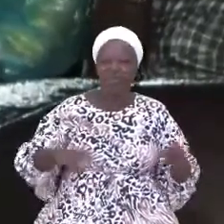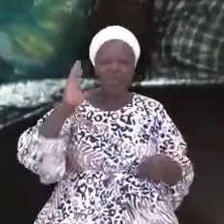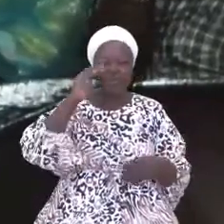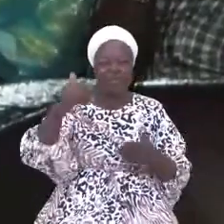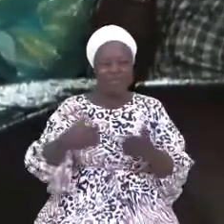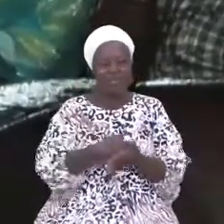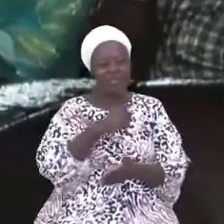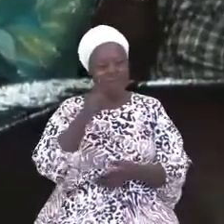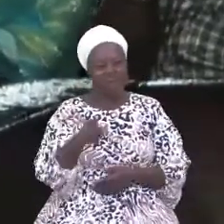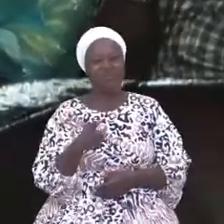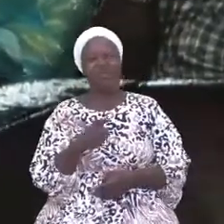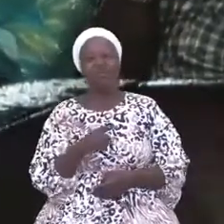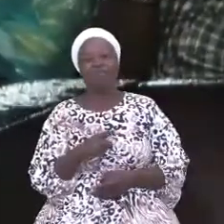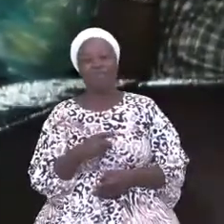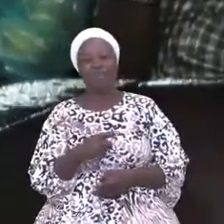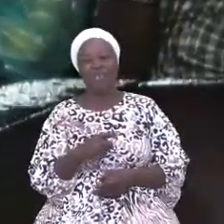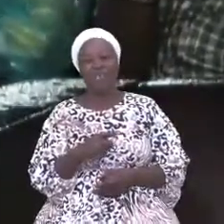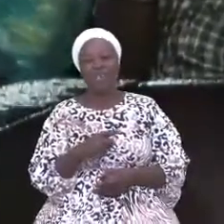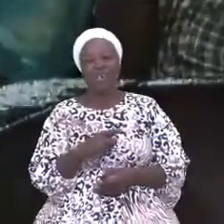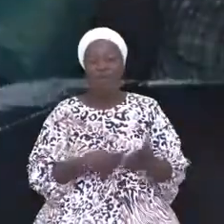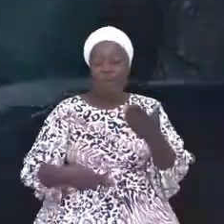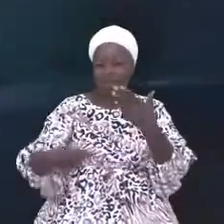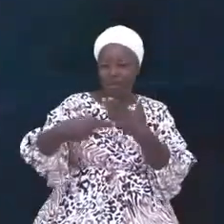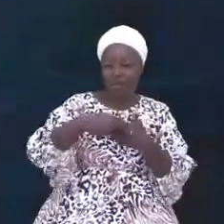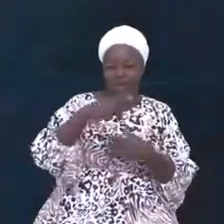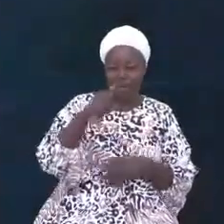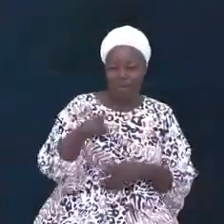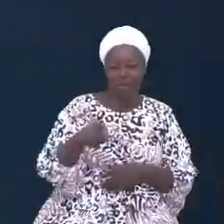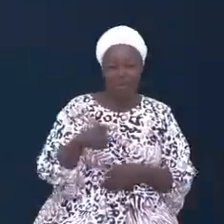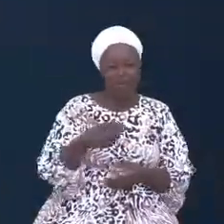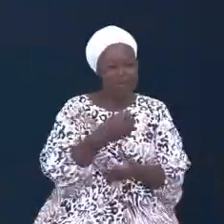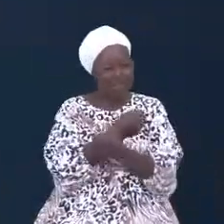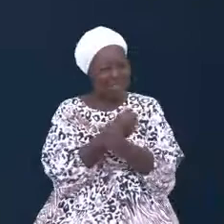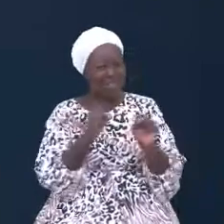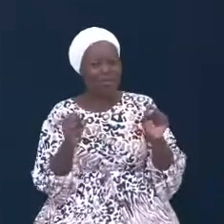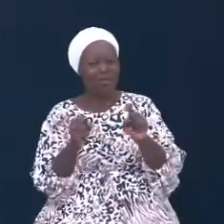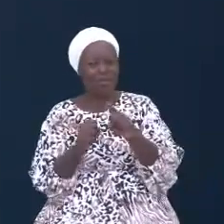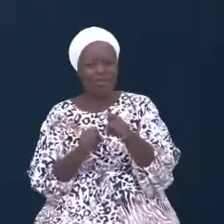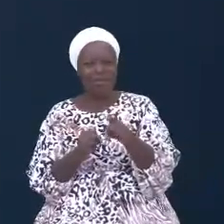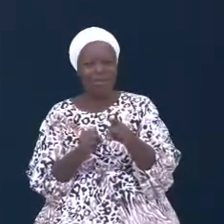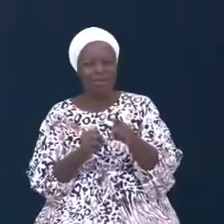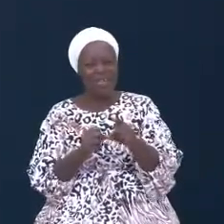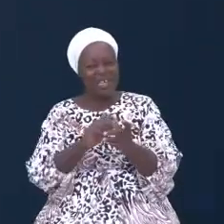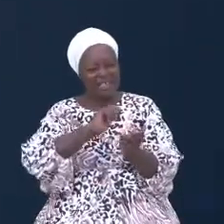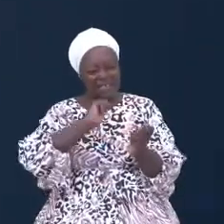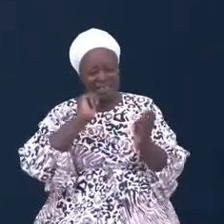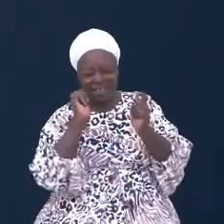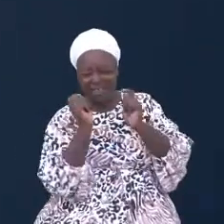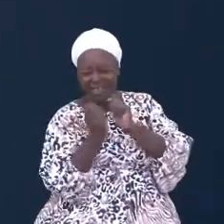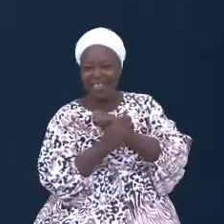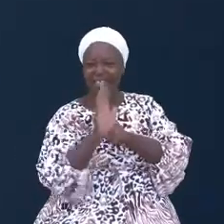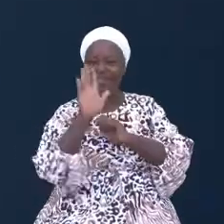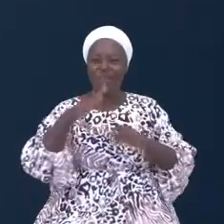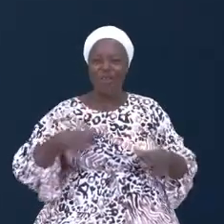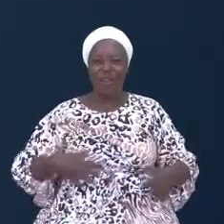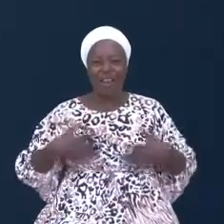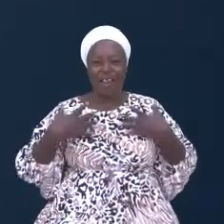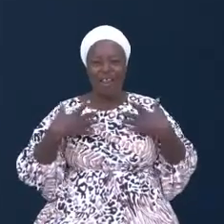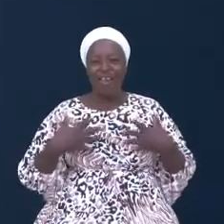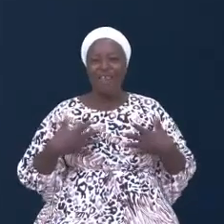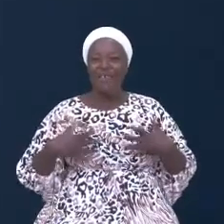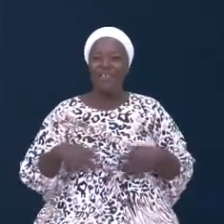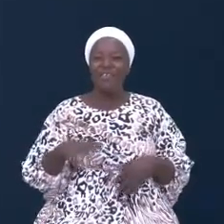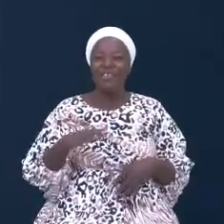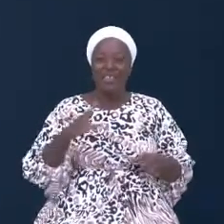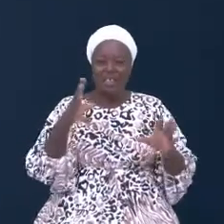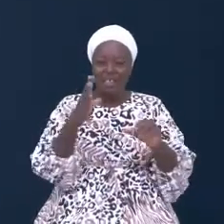you, restore you, save you, change your life, take